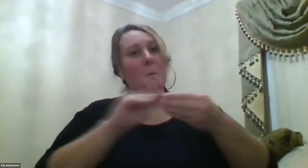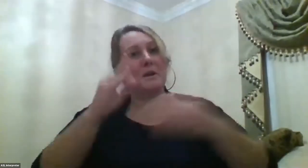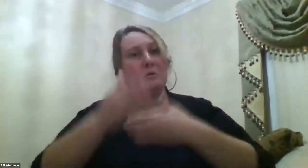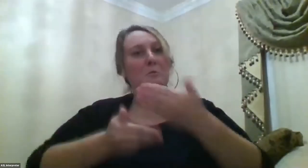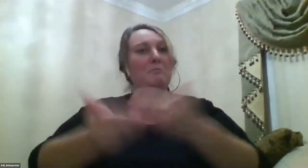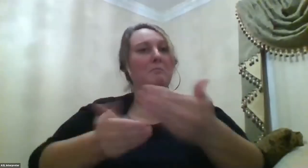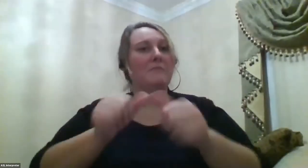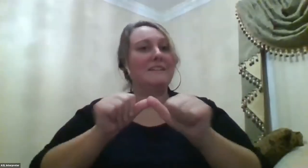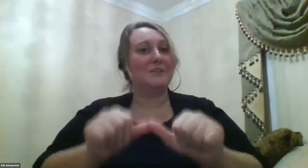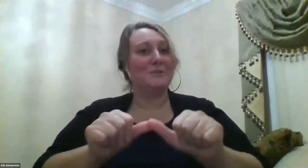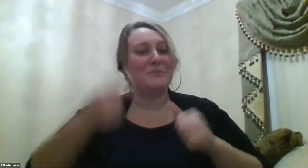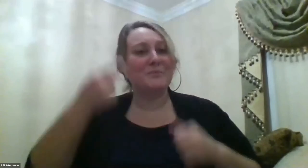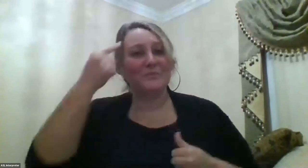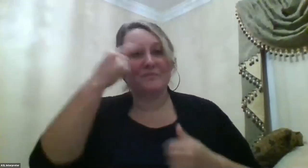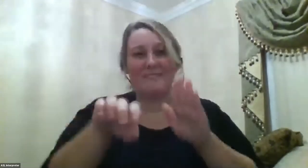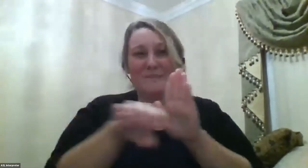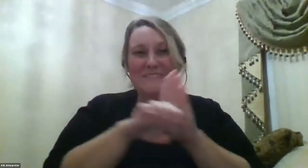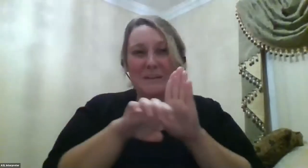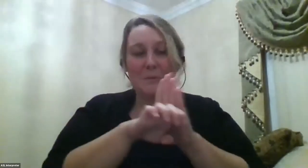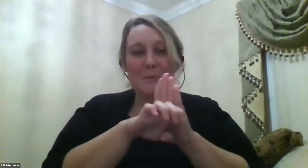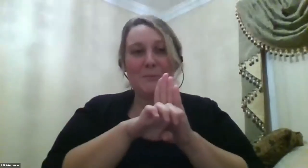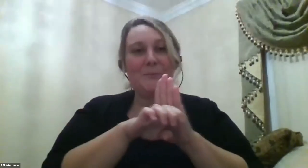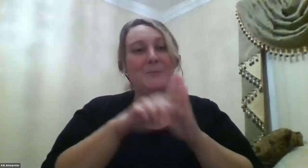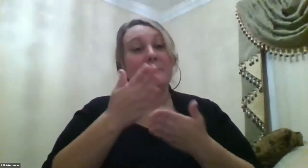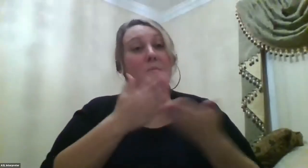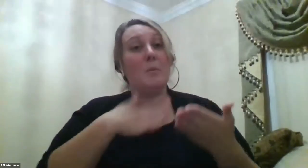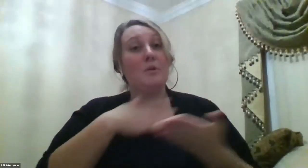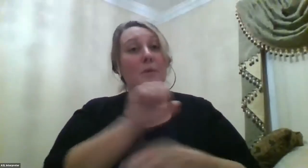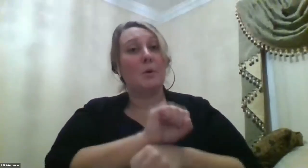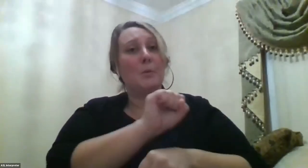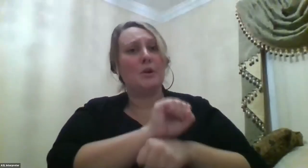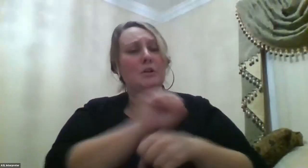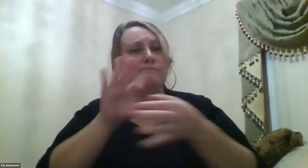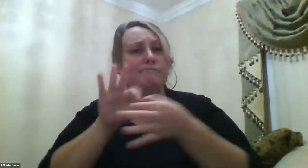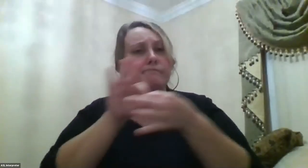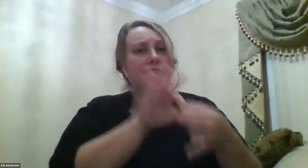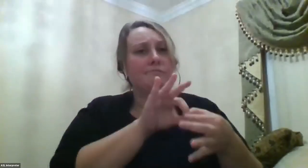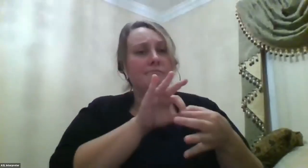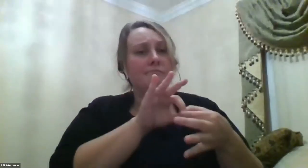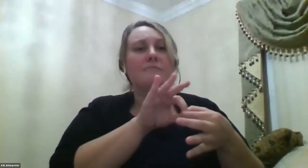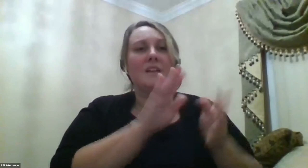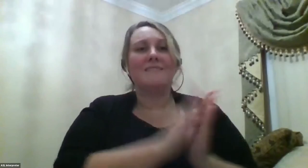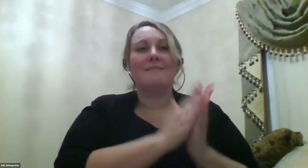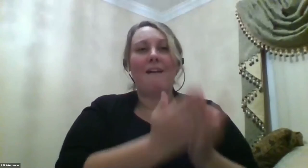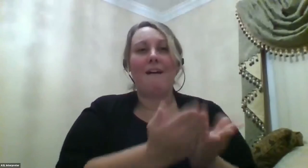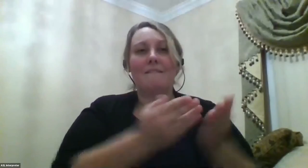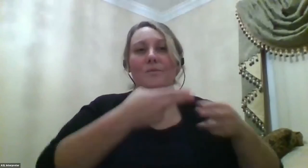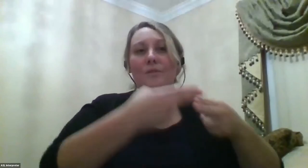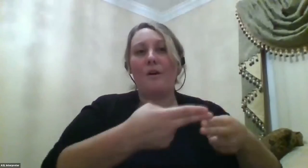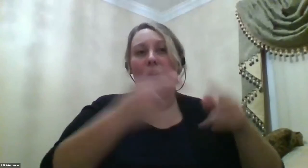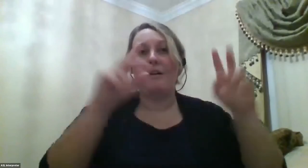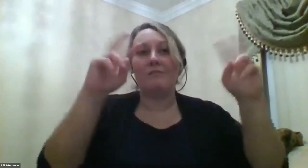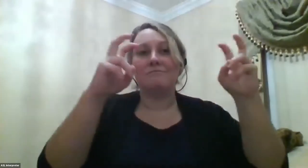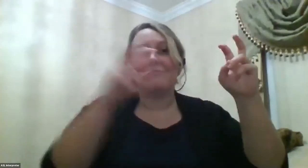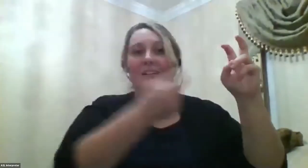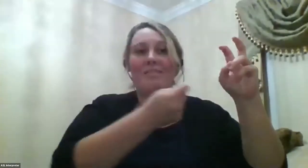installation that was based on Alan Moore's graphic novel, The Watchman. And in The Watchman, there's a character called The Silhouette, who's